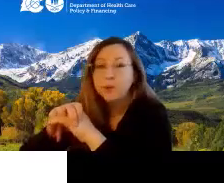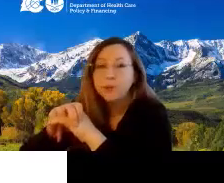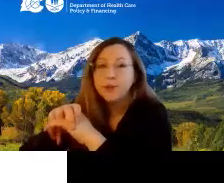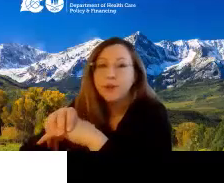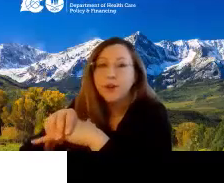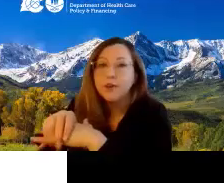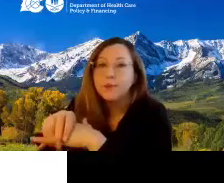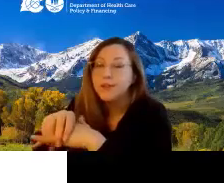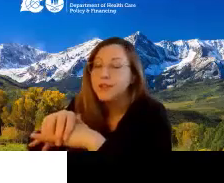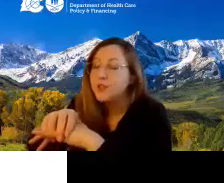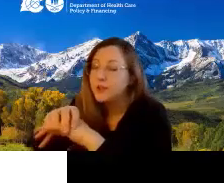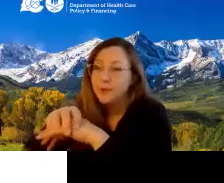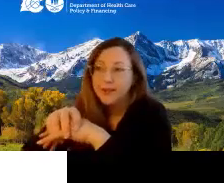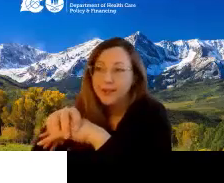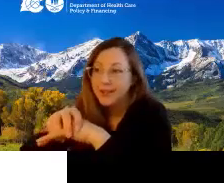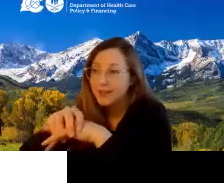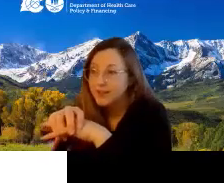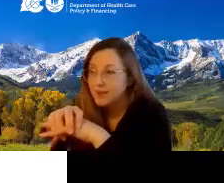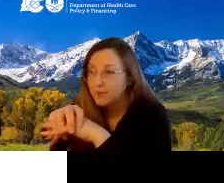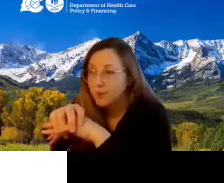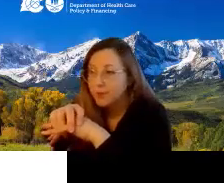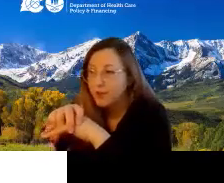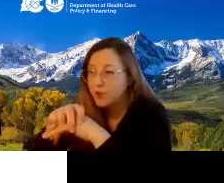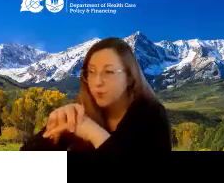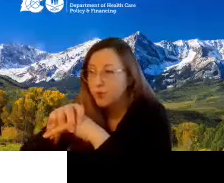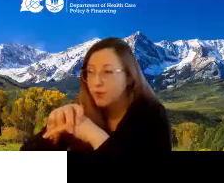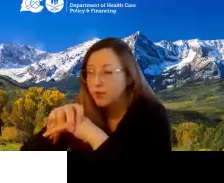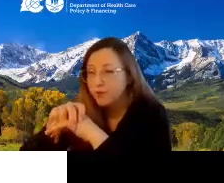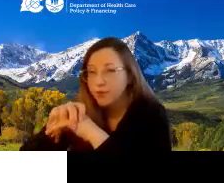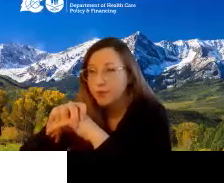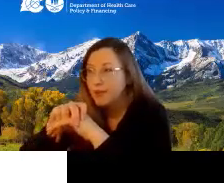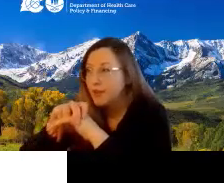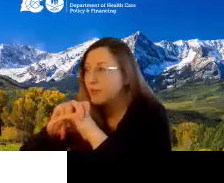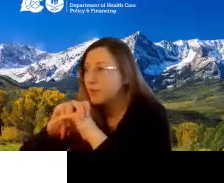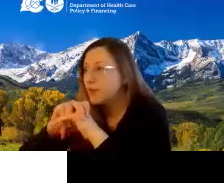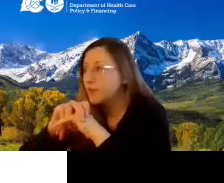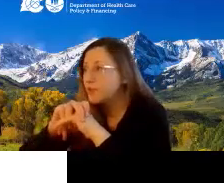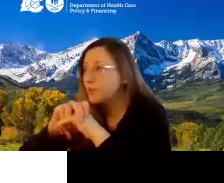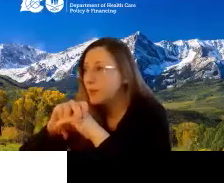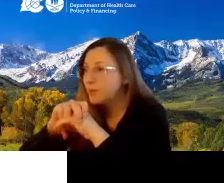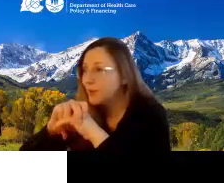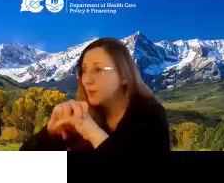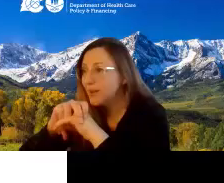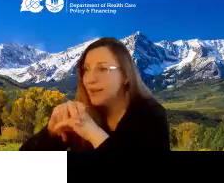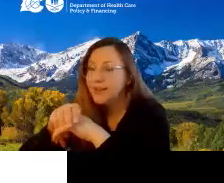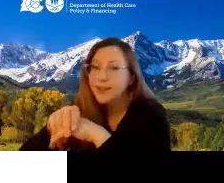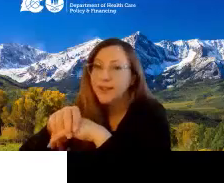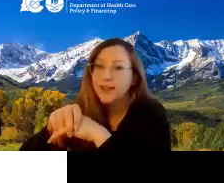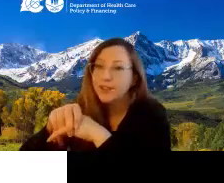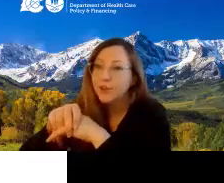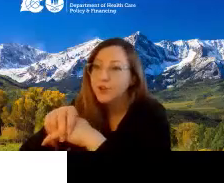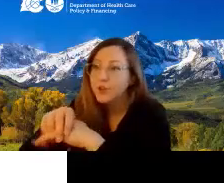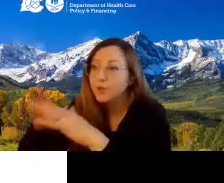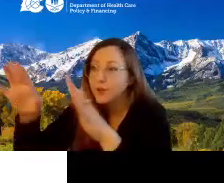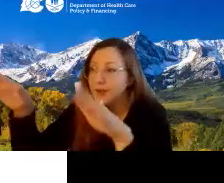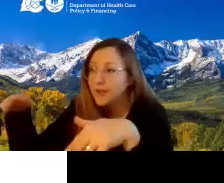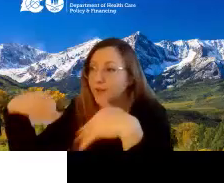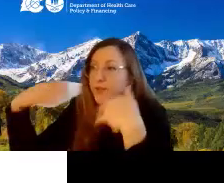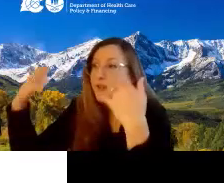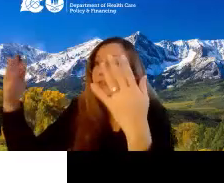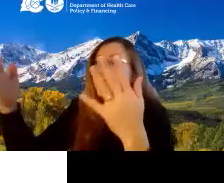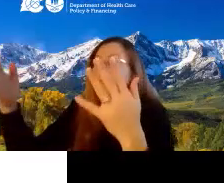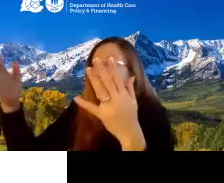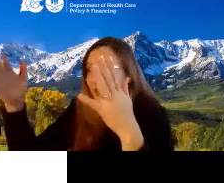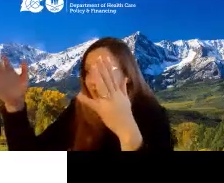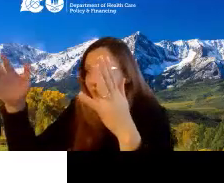chat here in a moment. It just makes things more manageable for the meeting with hundreds of people, and then also